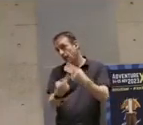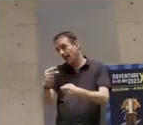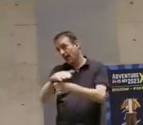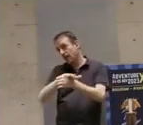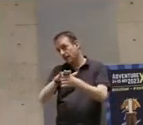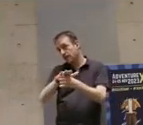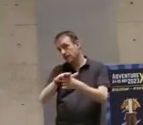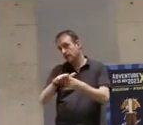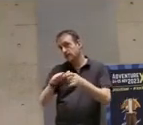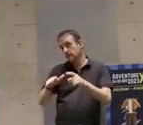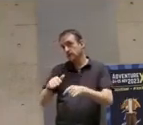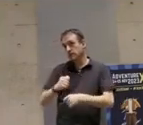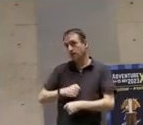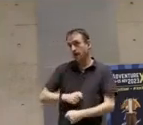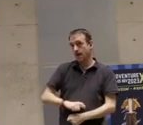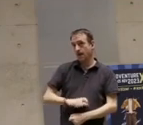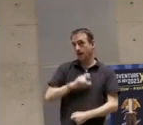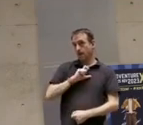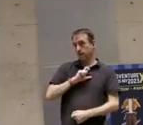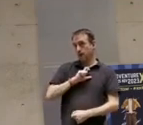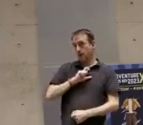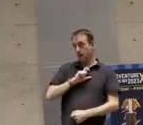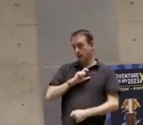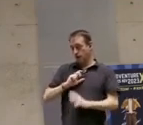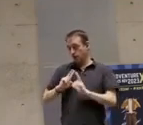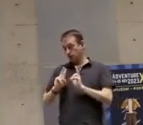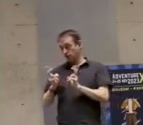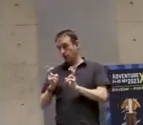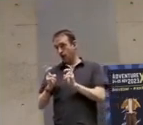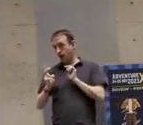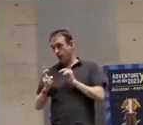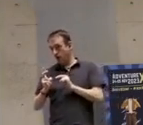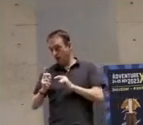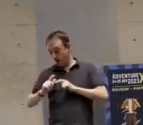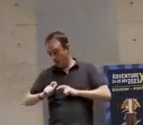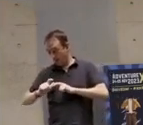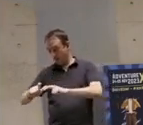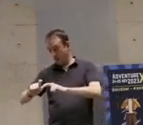confidence was in the genre was well-founded or not.